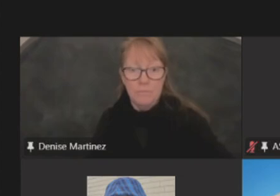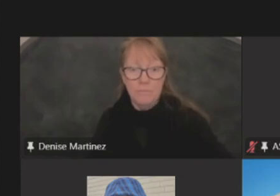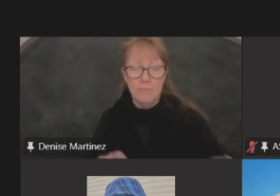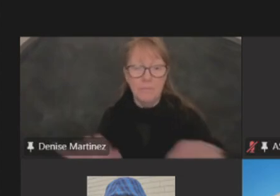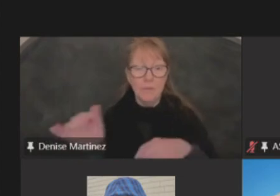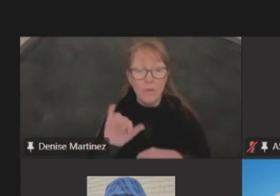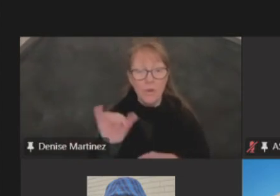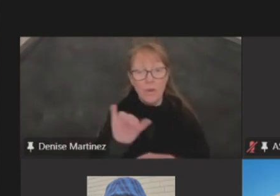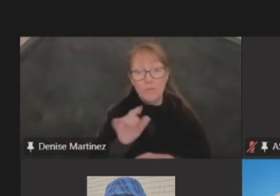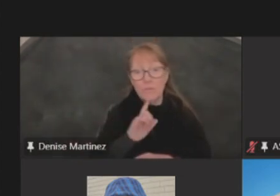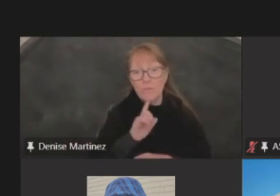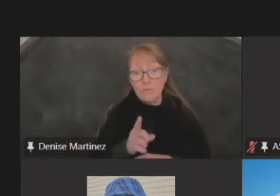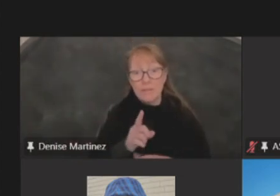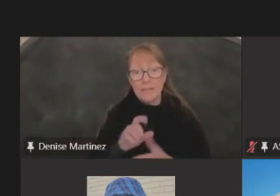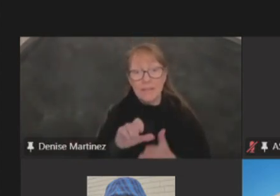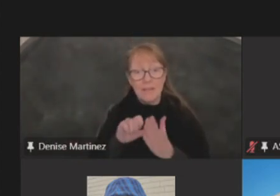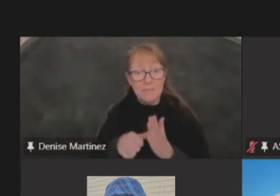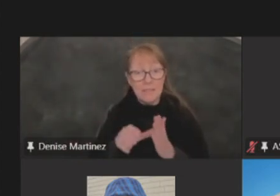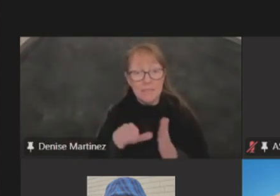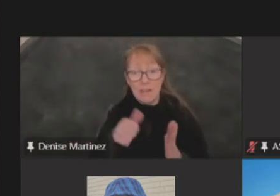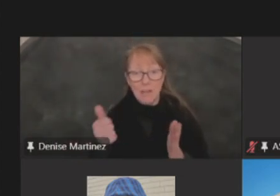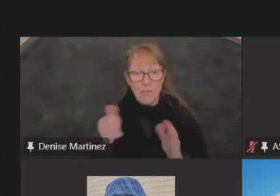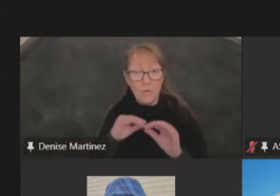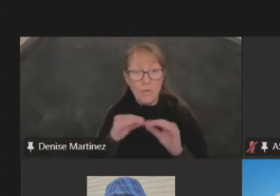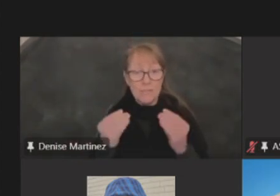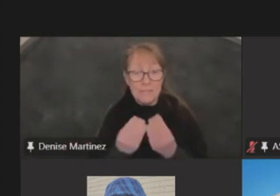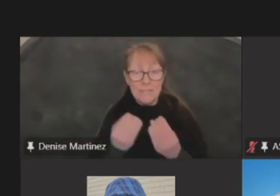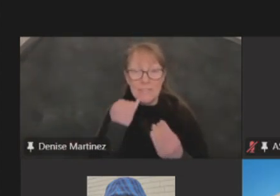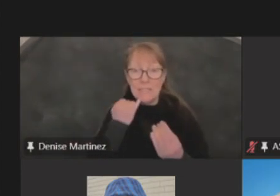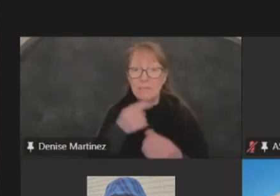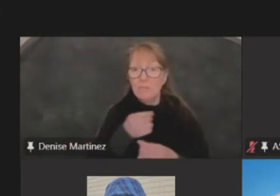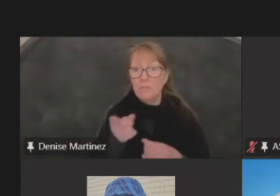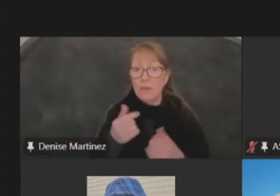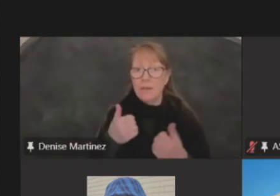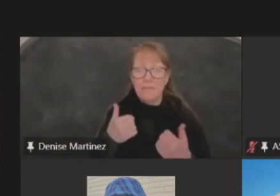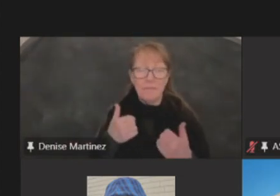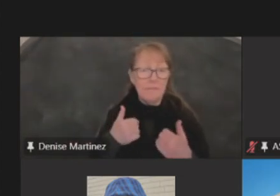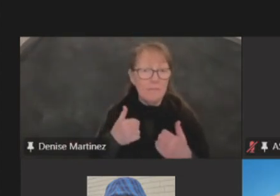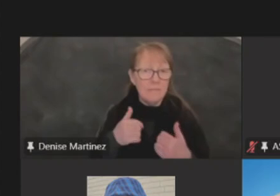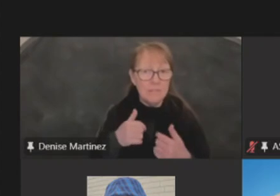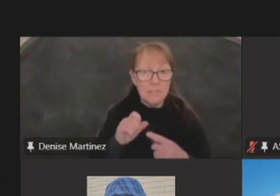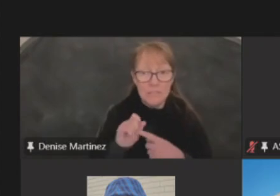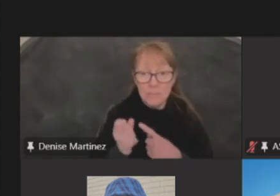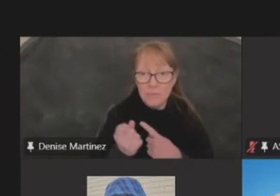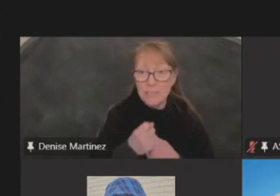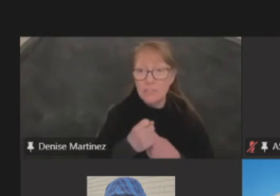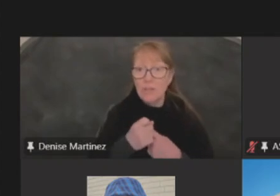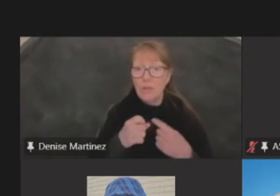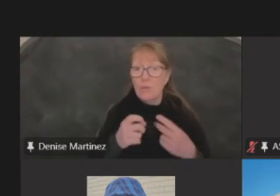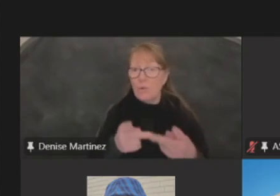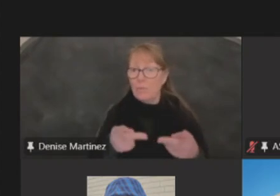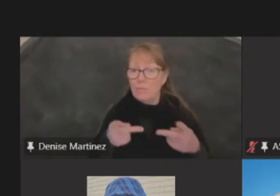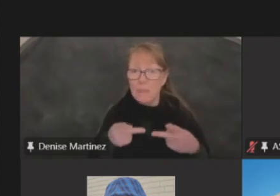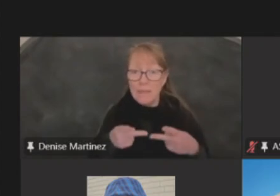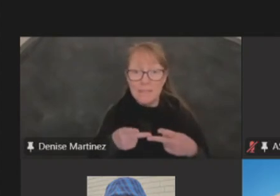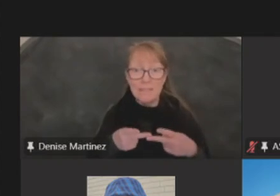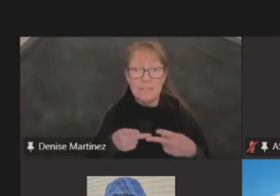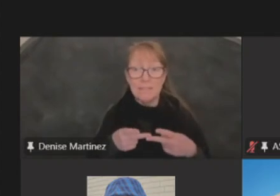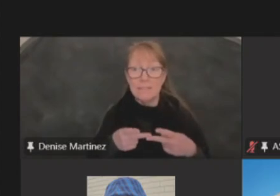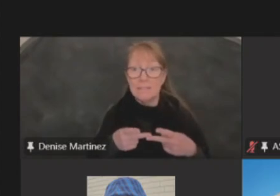other organizations if you have any circumstances or places for me to give